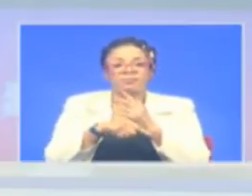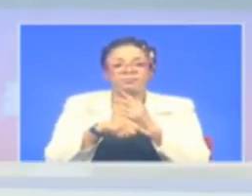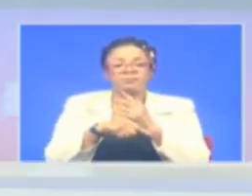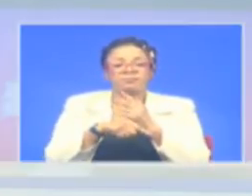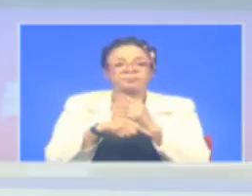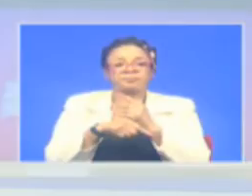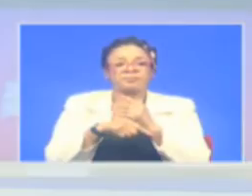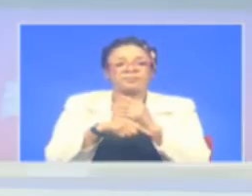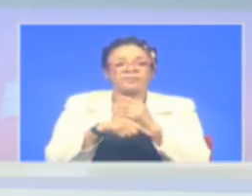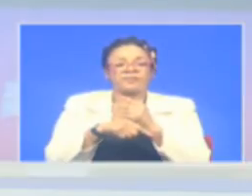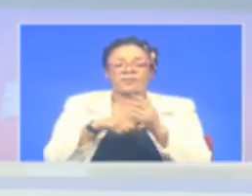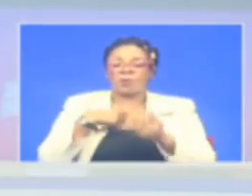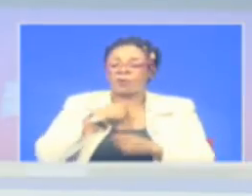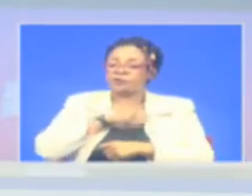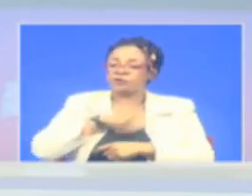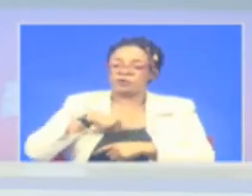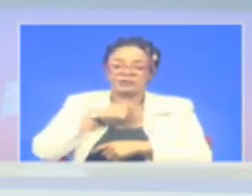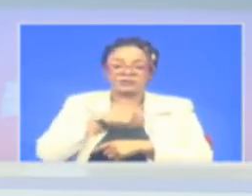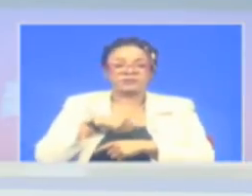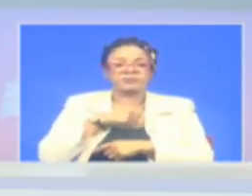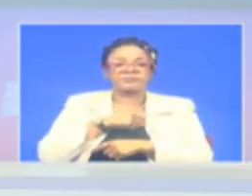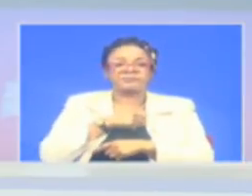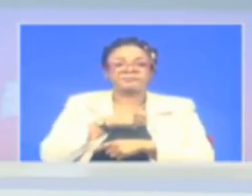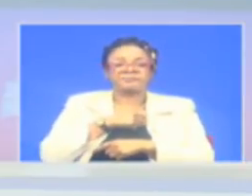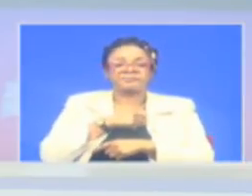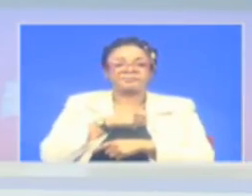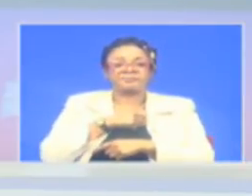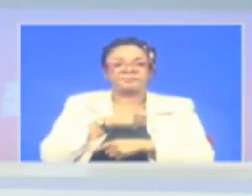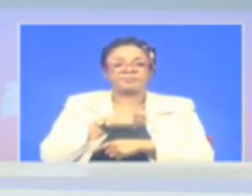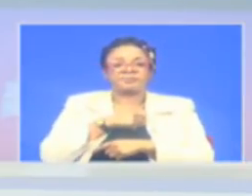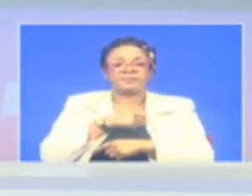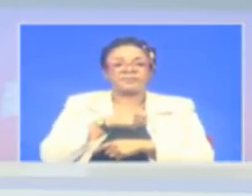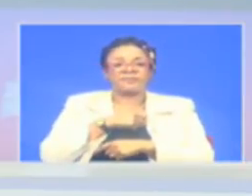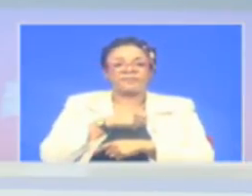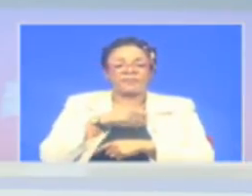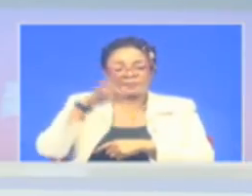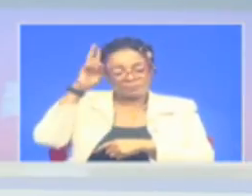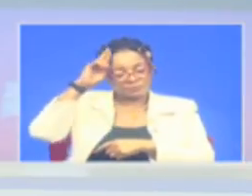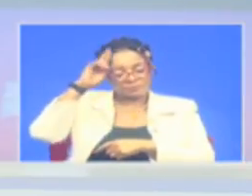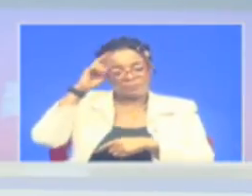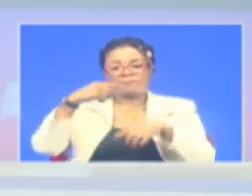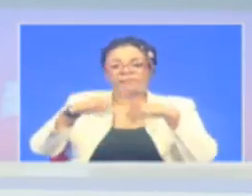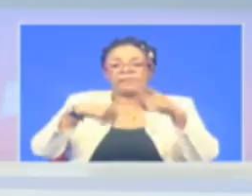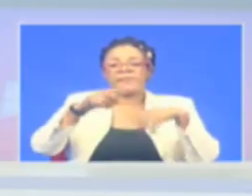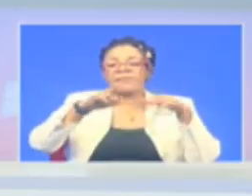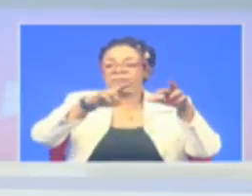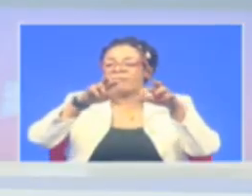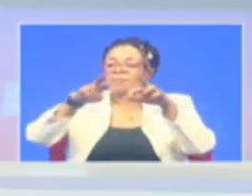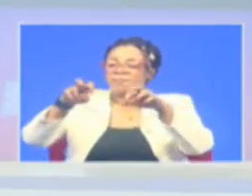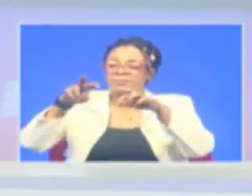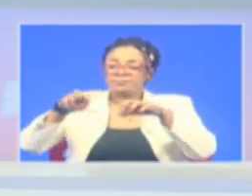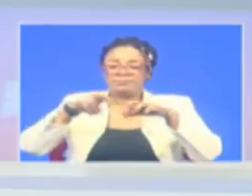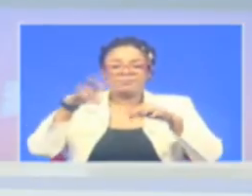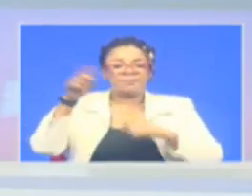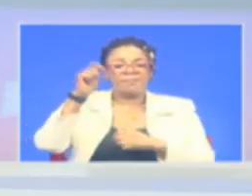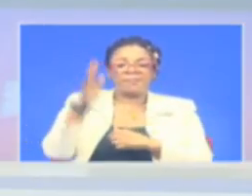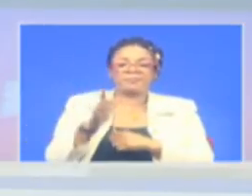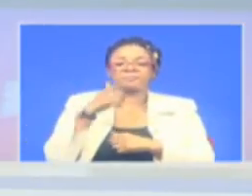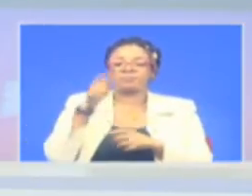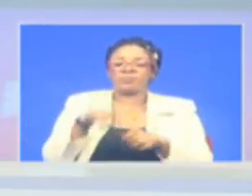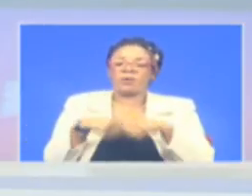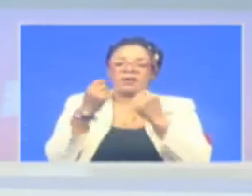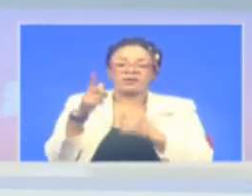Well, condolences to Wasusi's family. As police continue to crack the whip on Kenyans who flaunt the